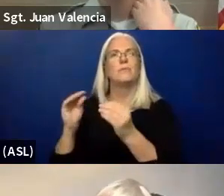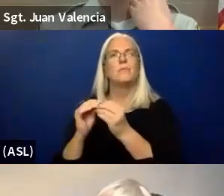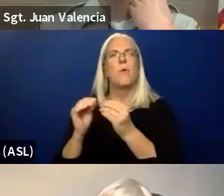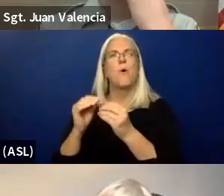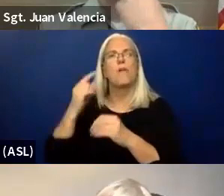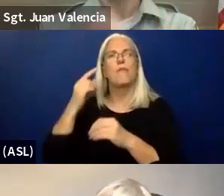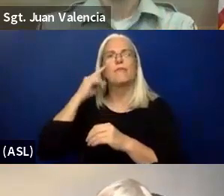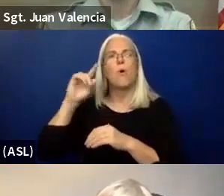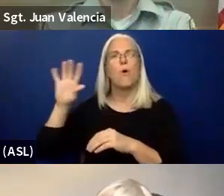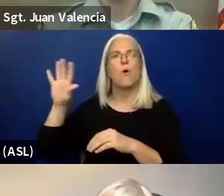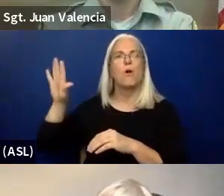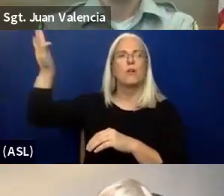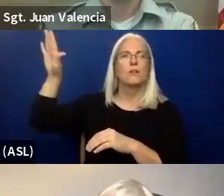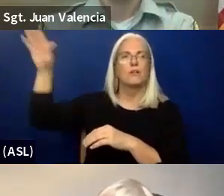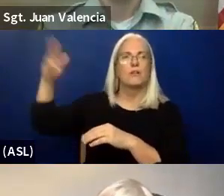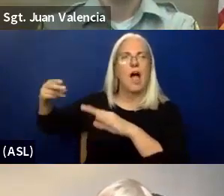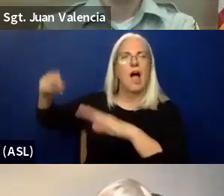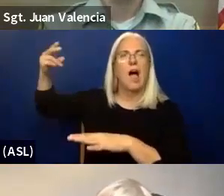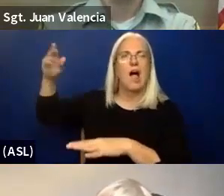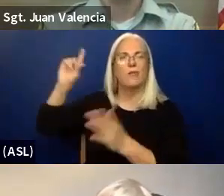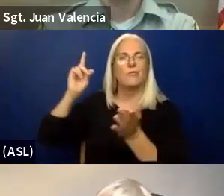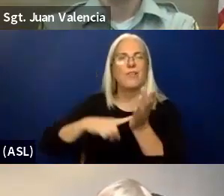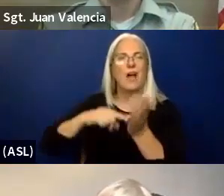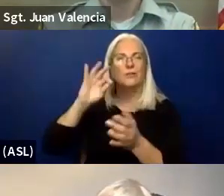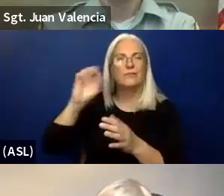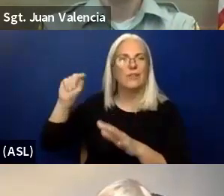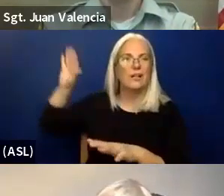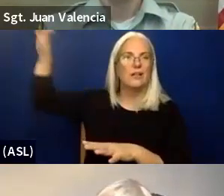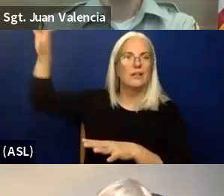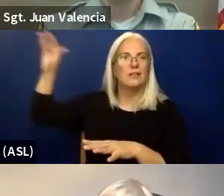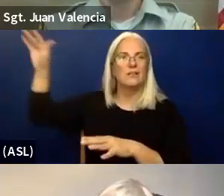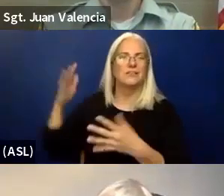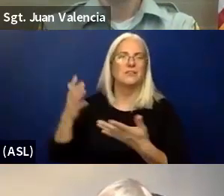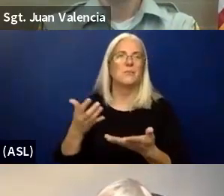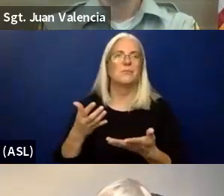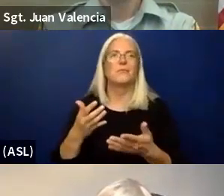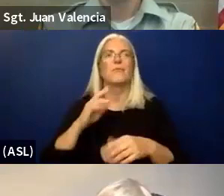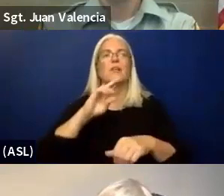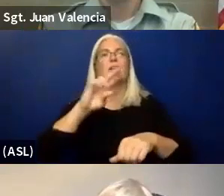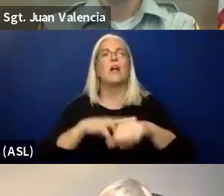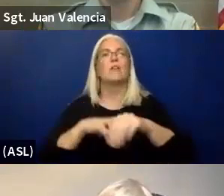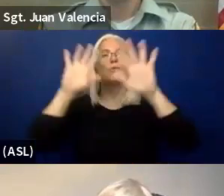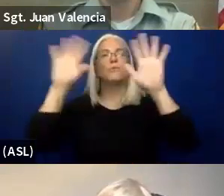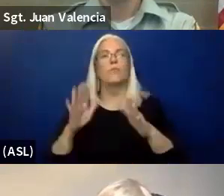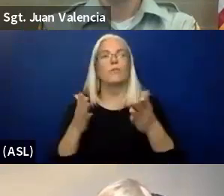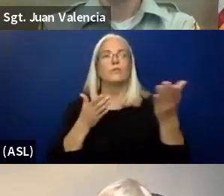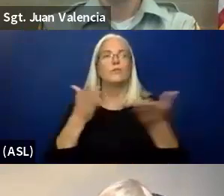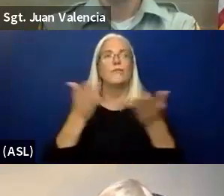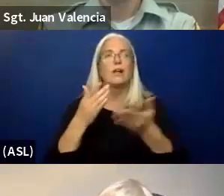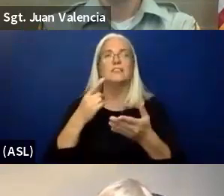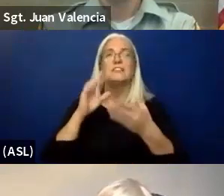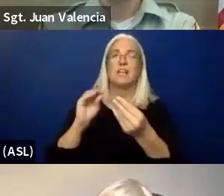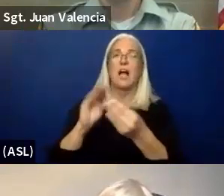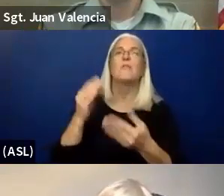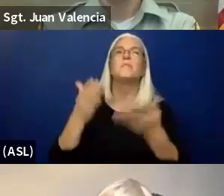incident meteorologist and the National Weather Service today were talking about the chance for them to get lower if the smoke was to